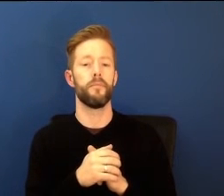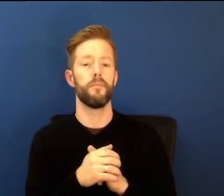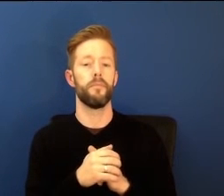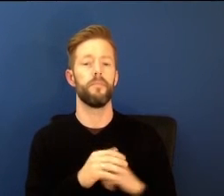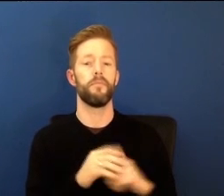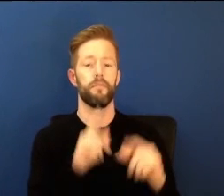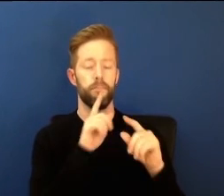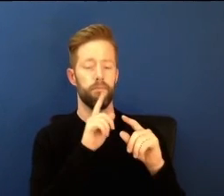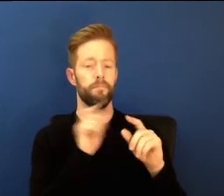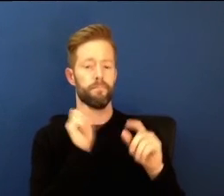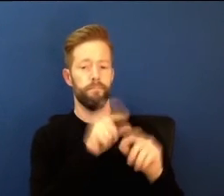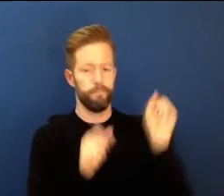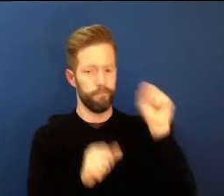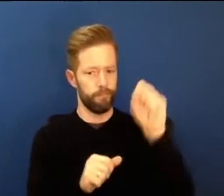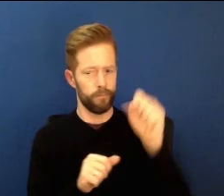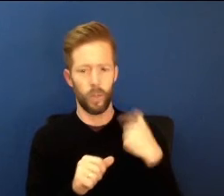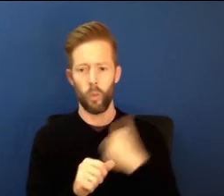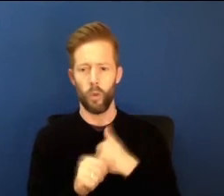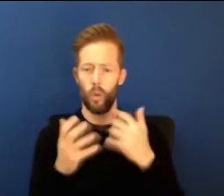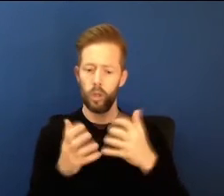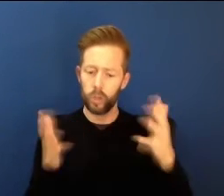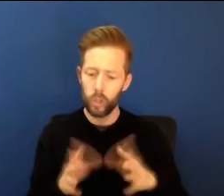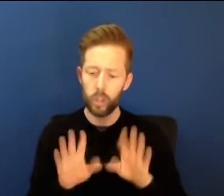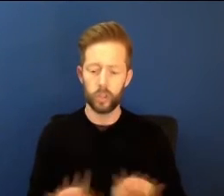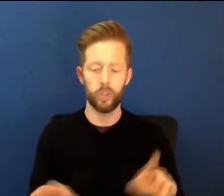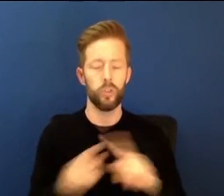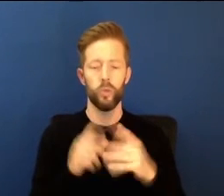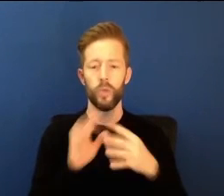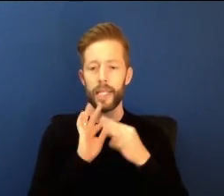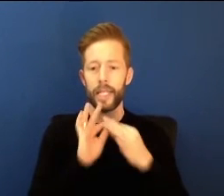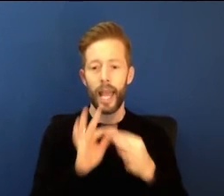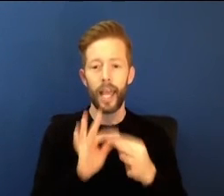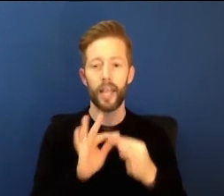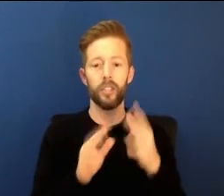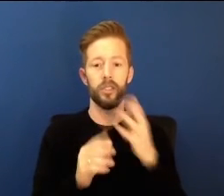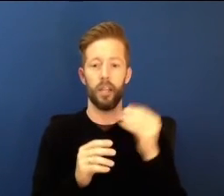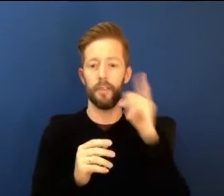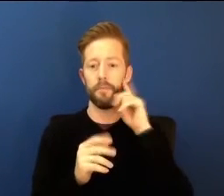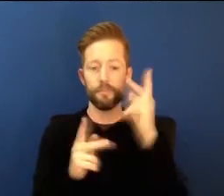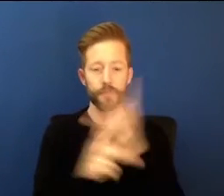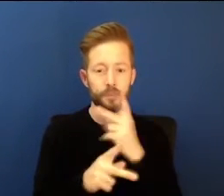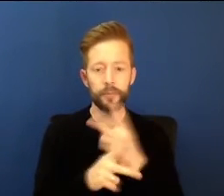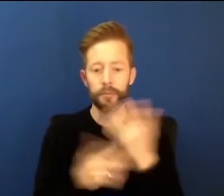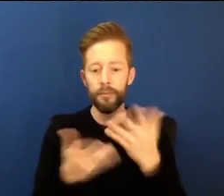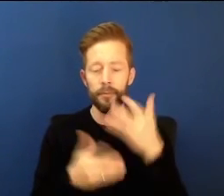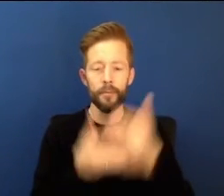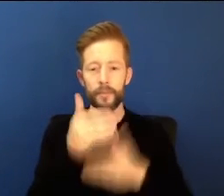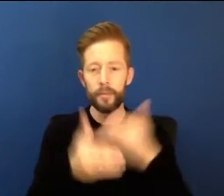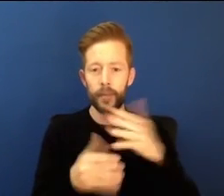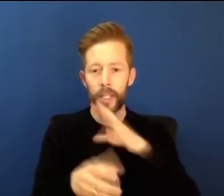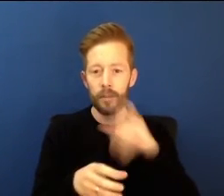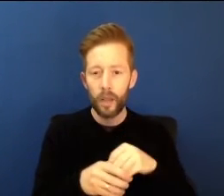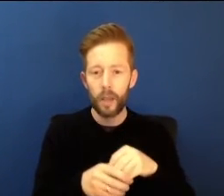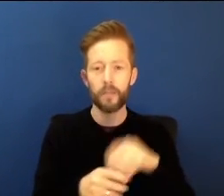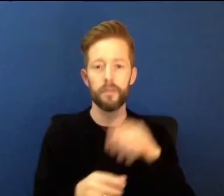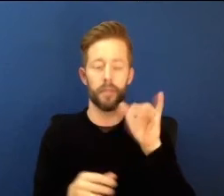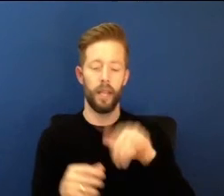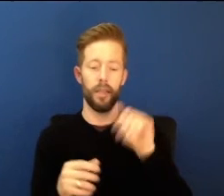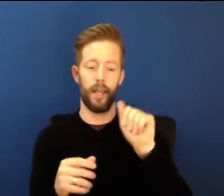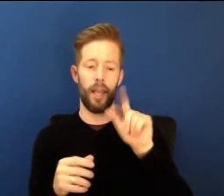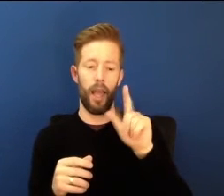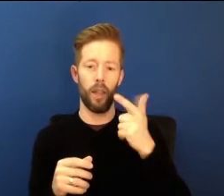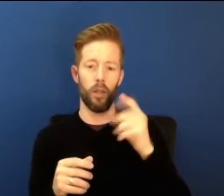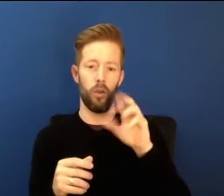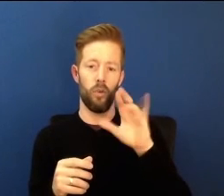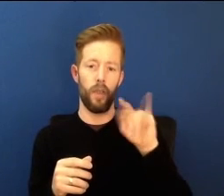Yeah, so I think we want to encourage children to engage and right. Figure out the steps involved in an